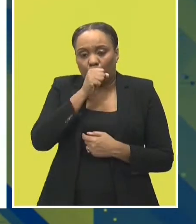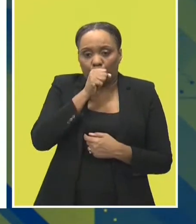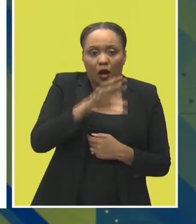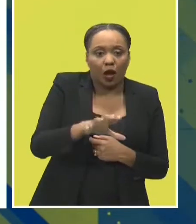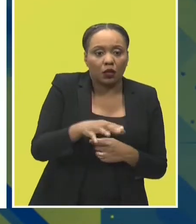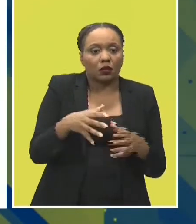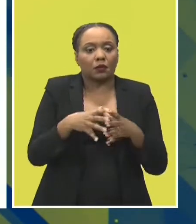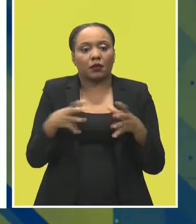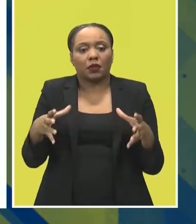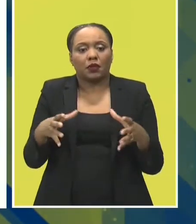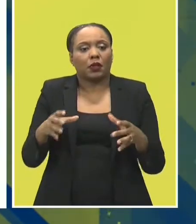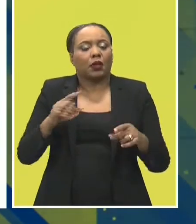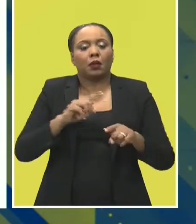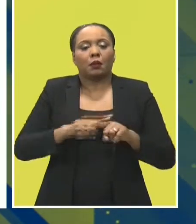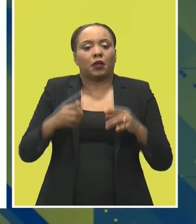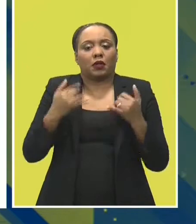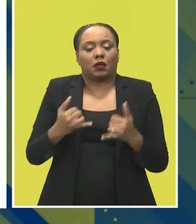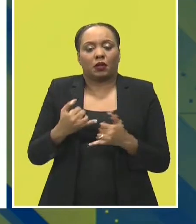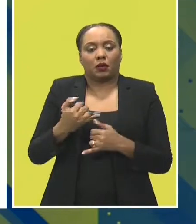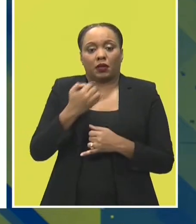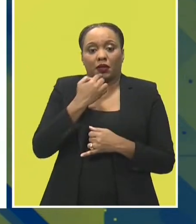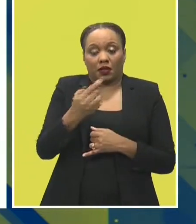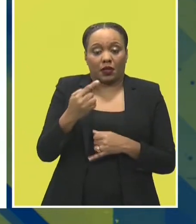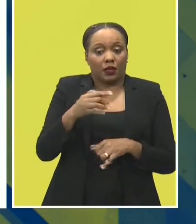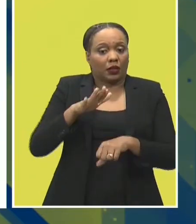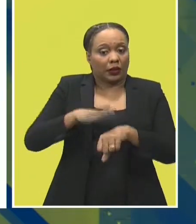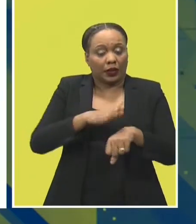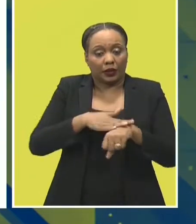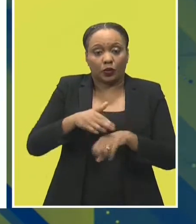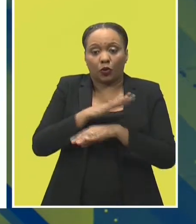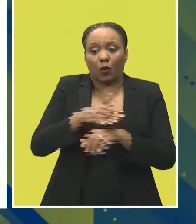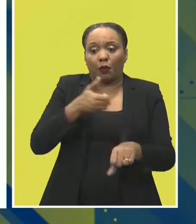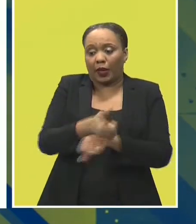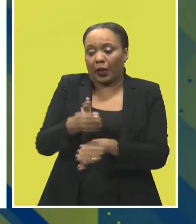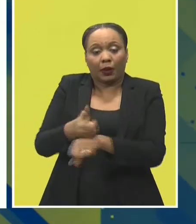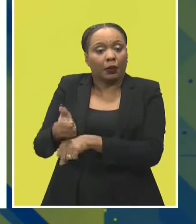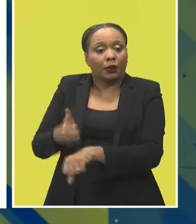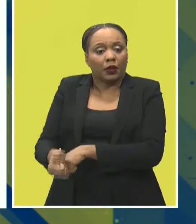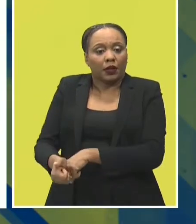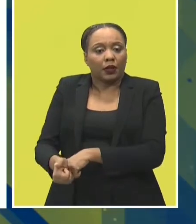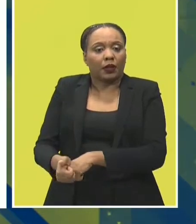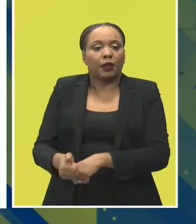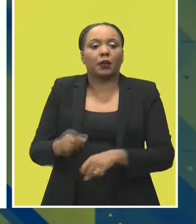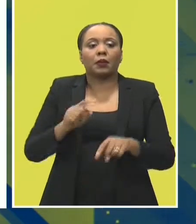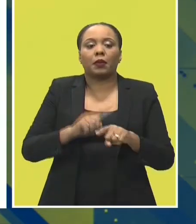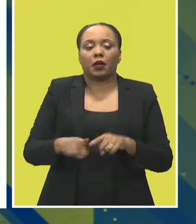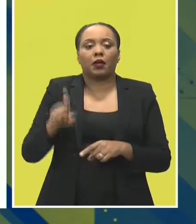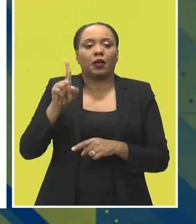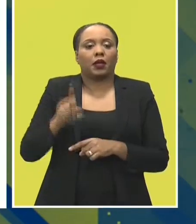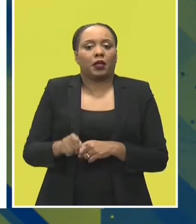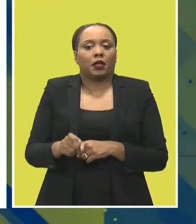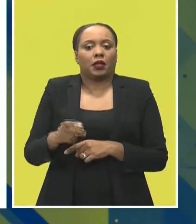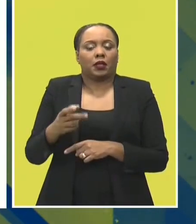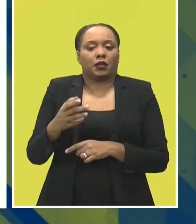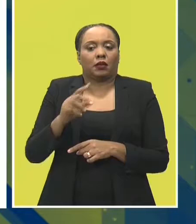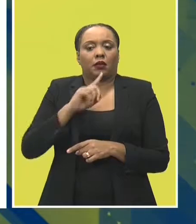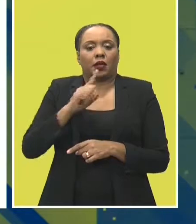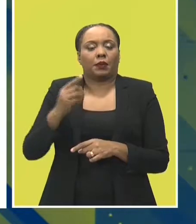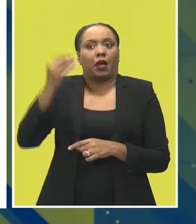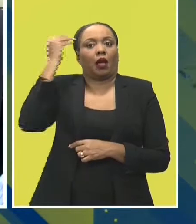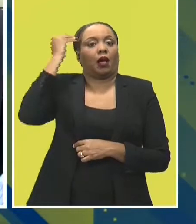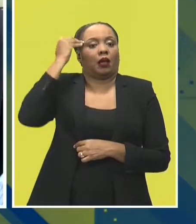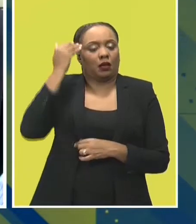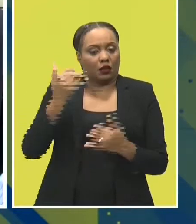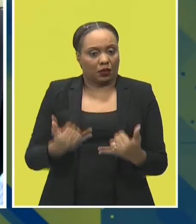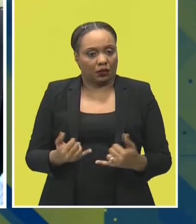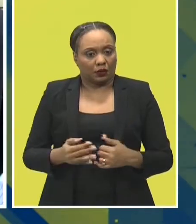the public against attributing blame to anyone. Rather, she says the incident should be seen as a wake-up call. I don't